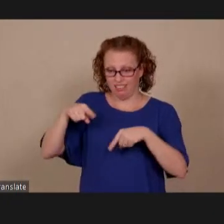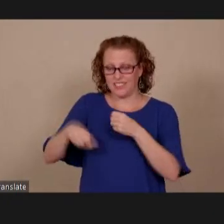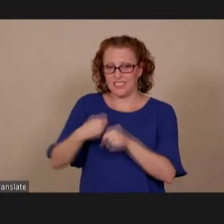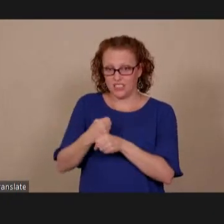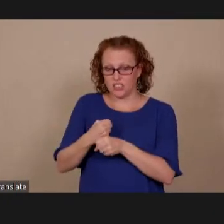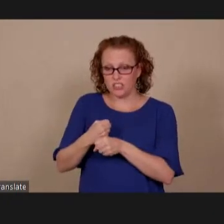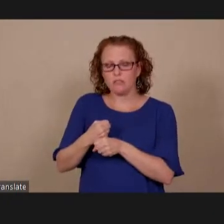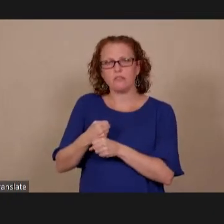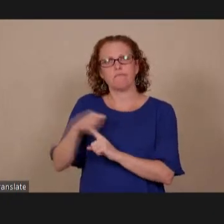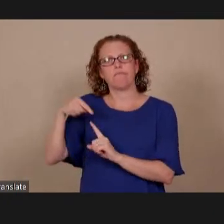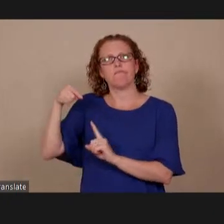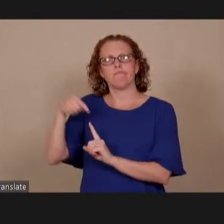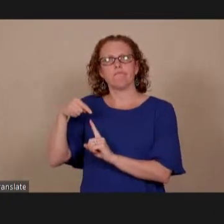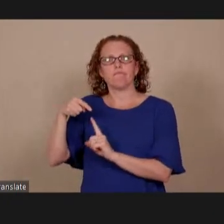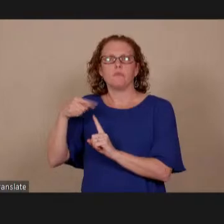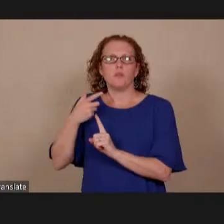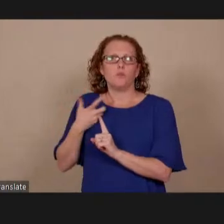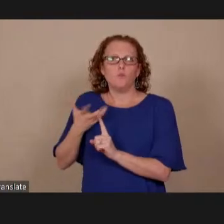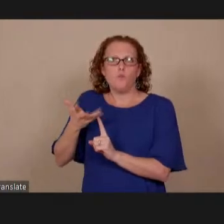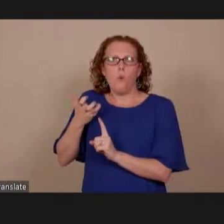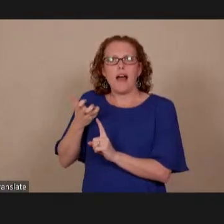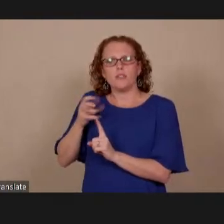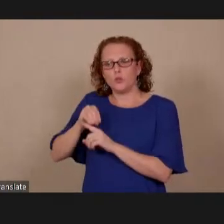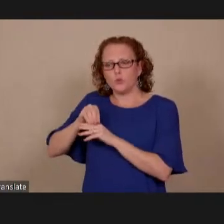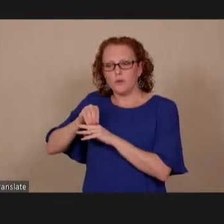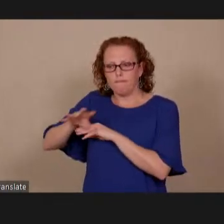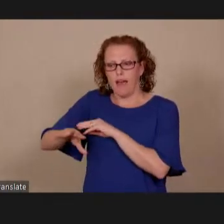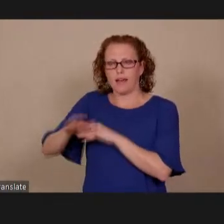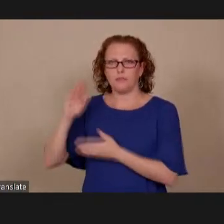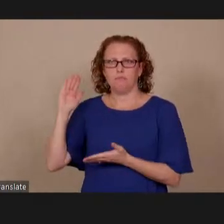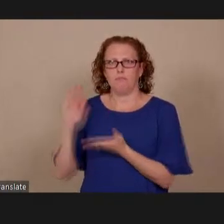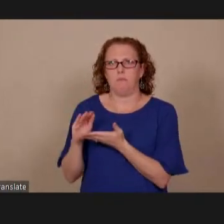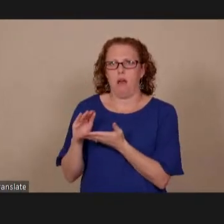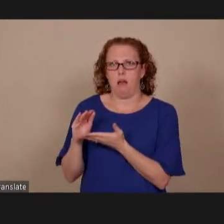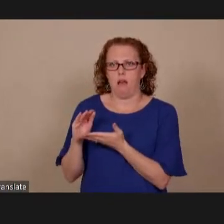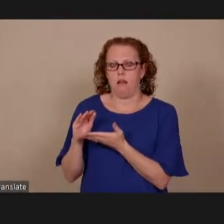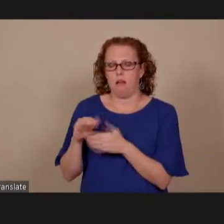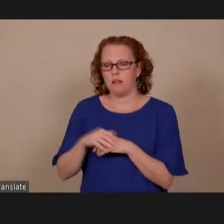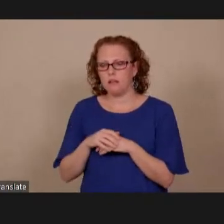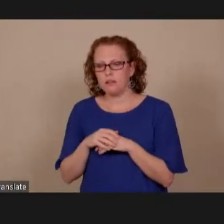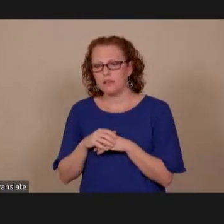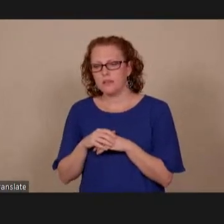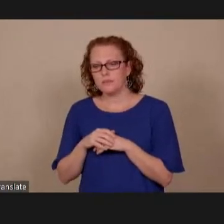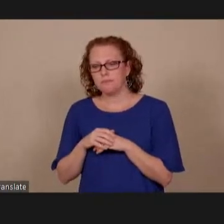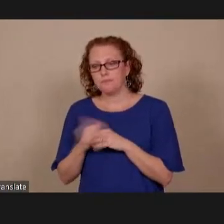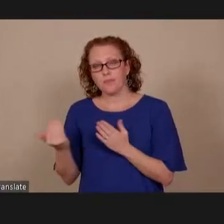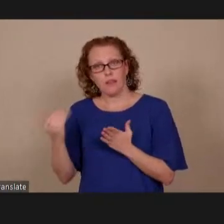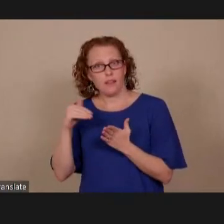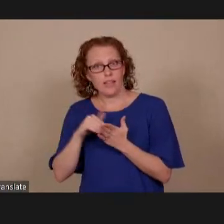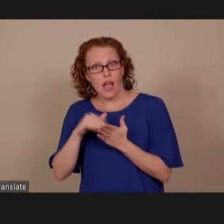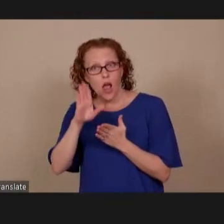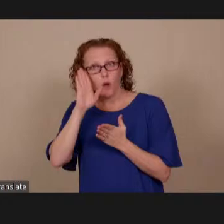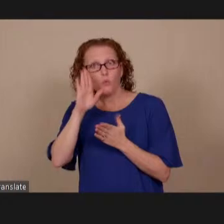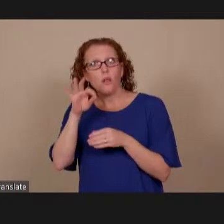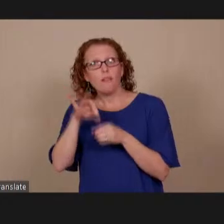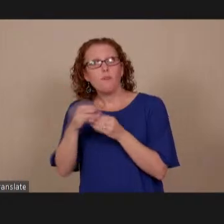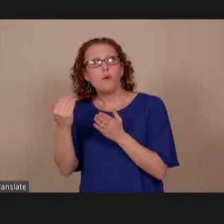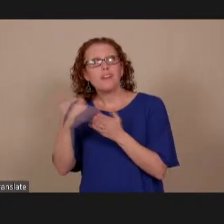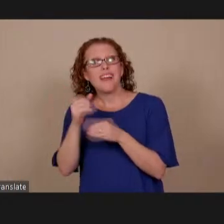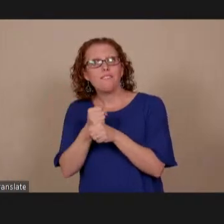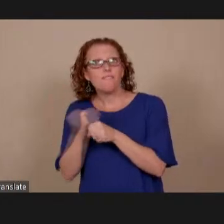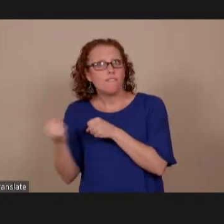vote in those same election cycle and every 4 years thereafter. Of course,